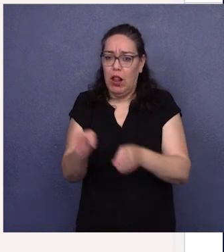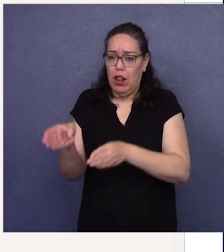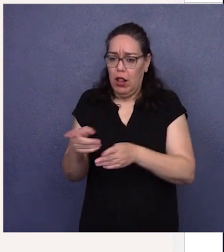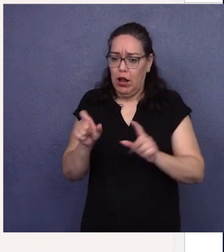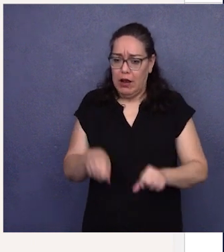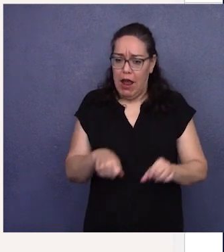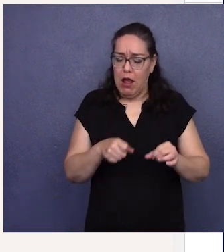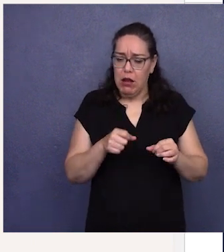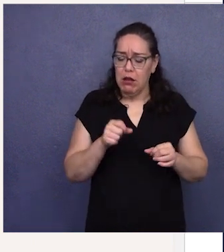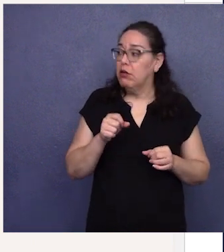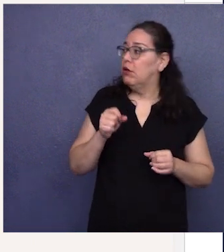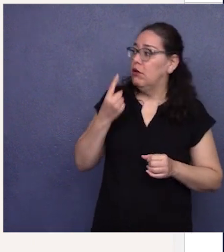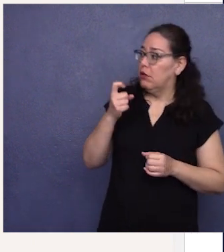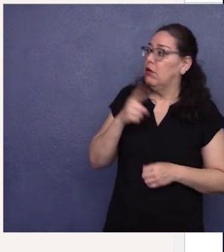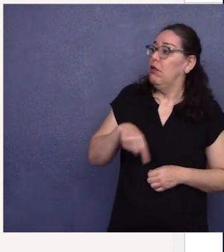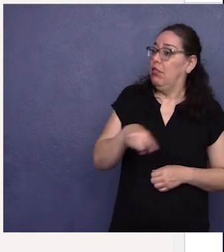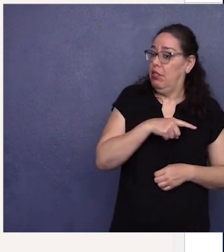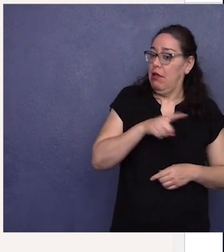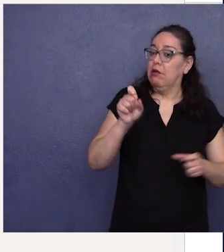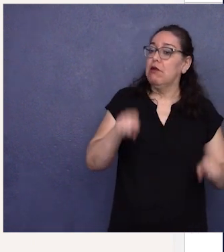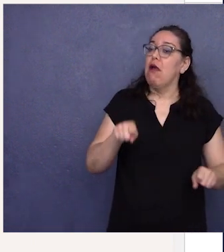They can apply individually.